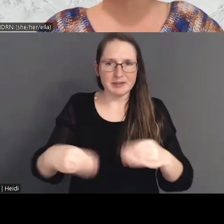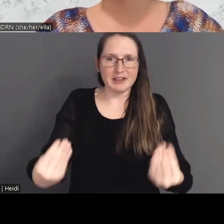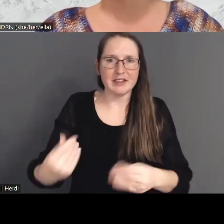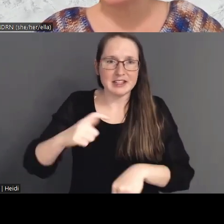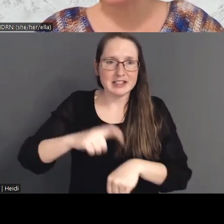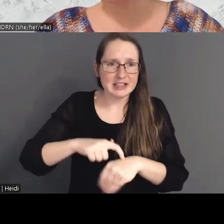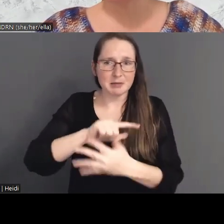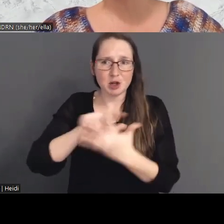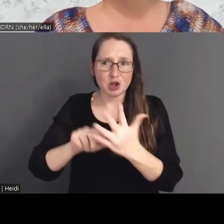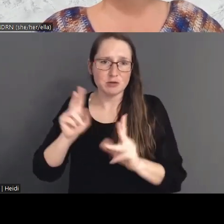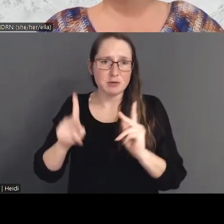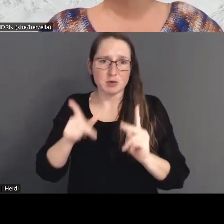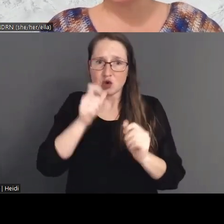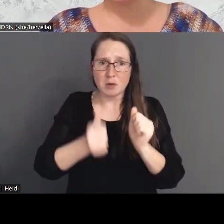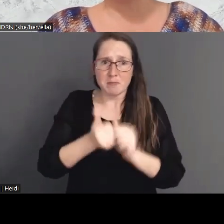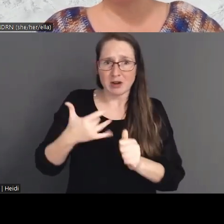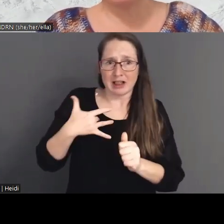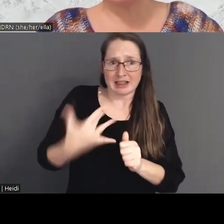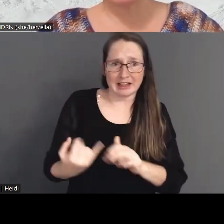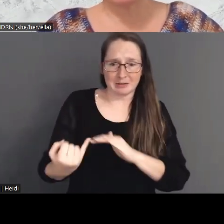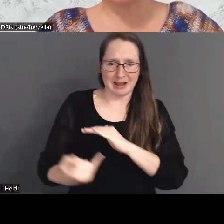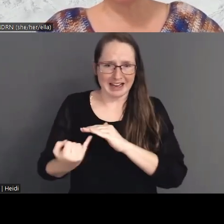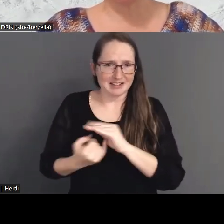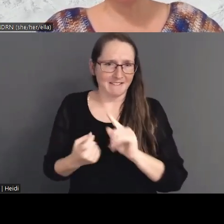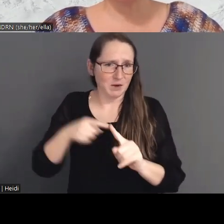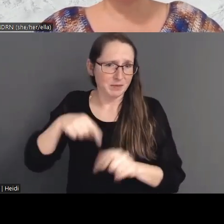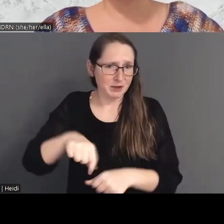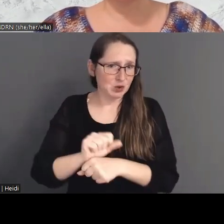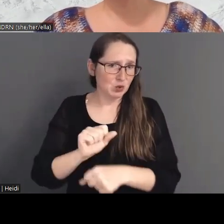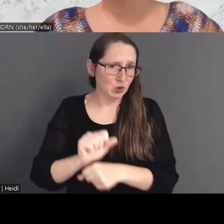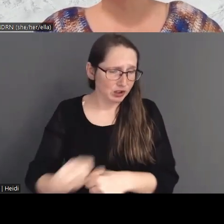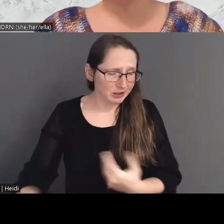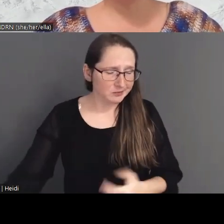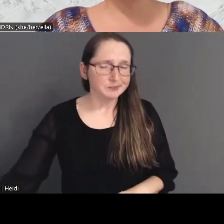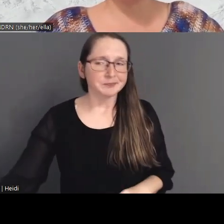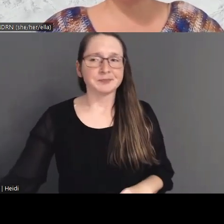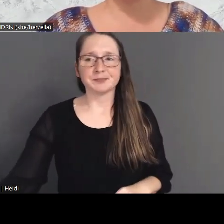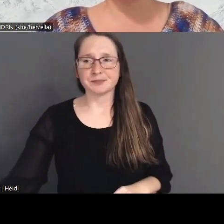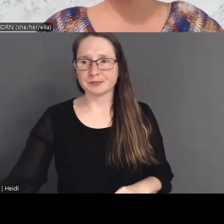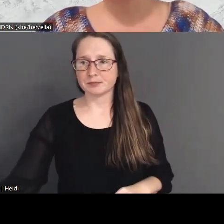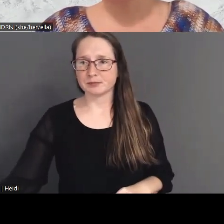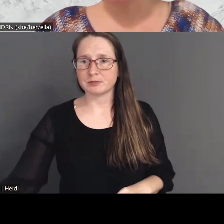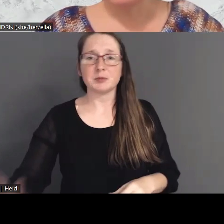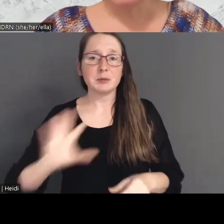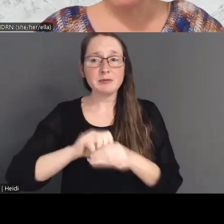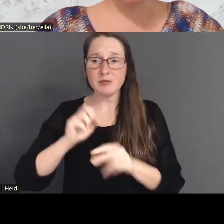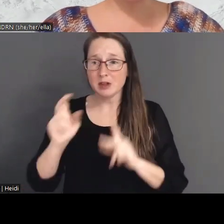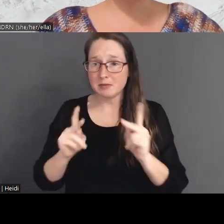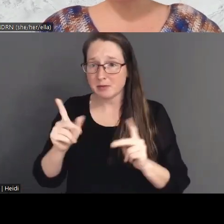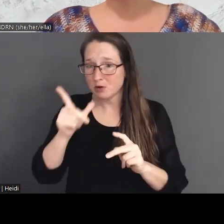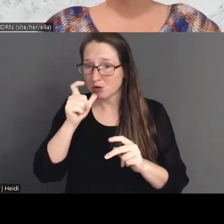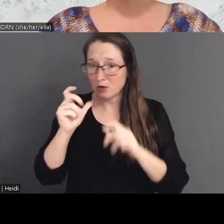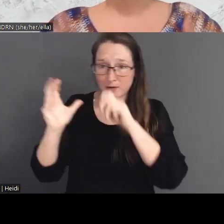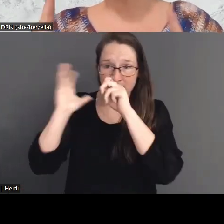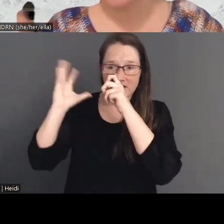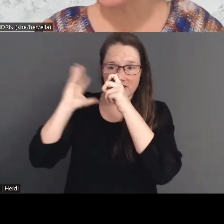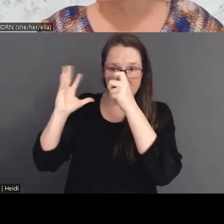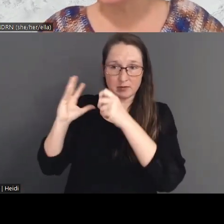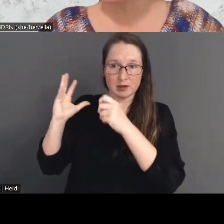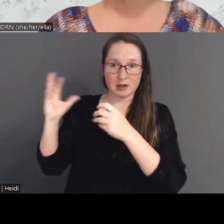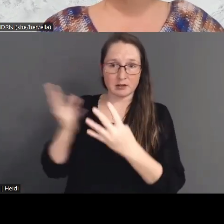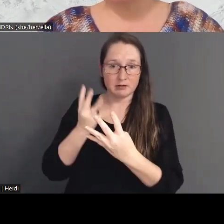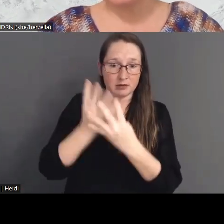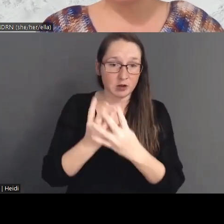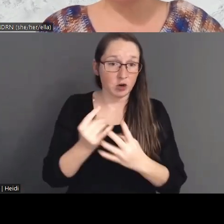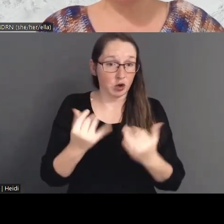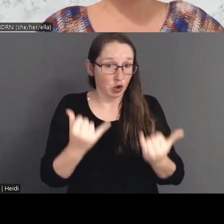the most likely to be isolated from this work. That includes people who are formerly incarcerated,